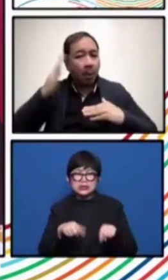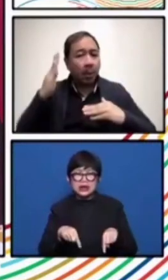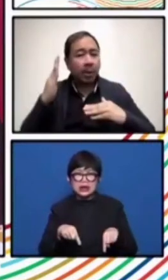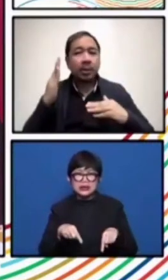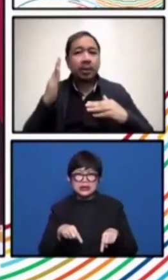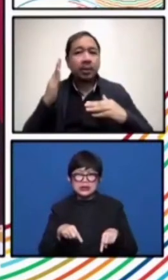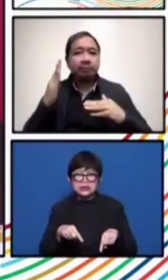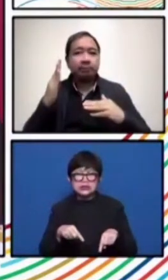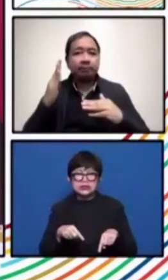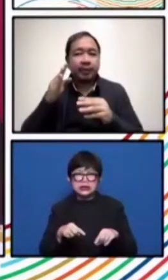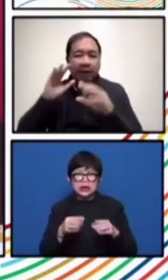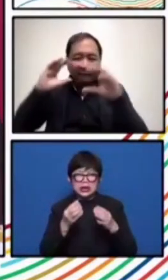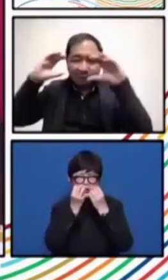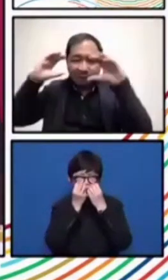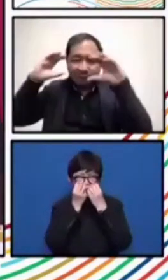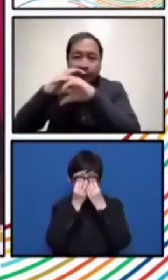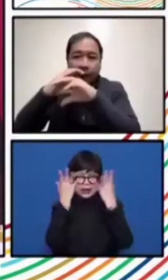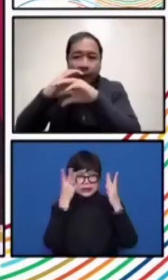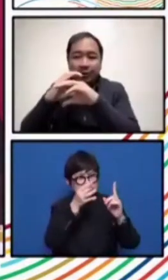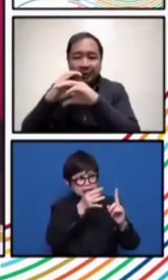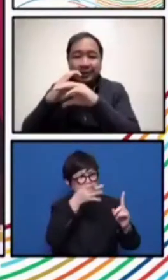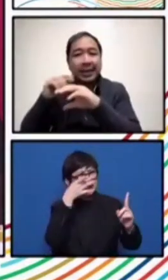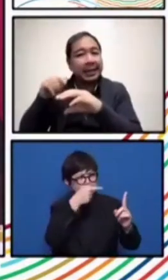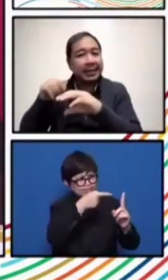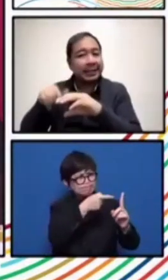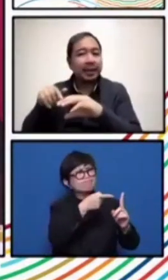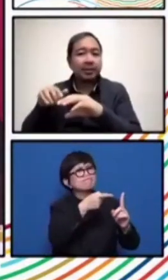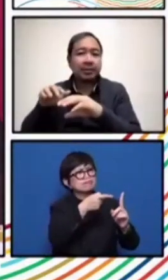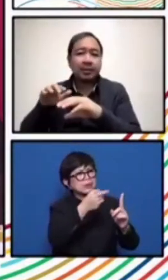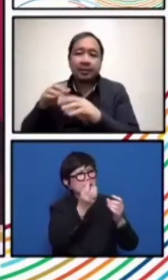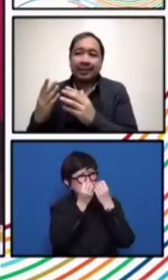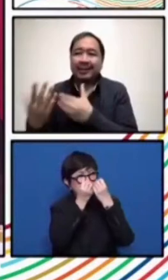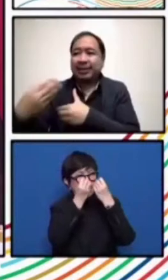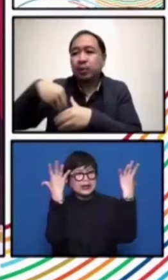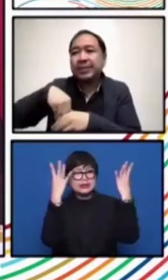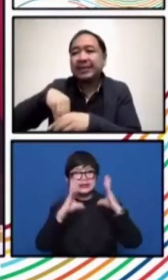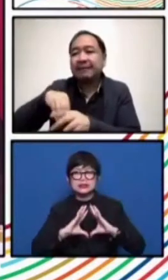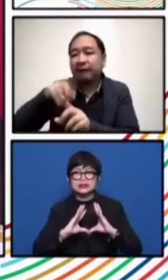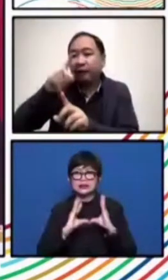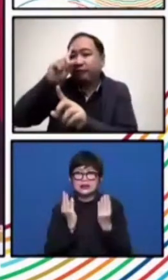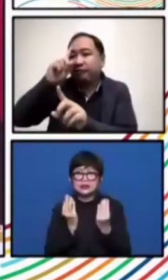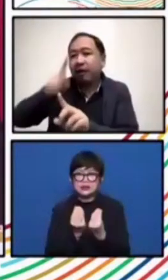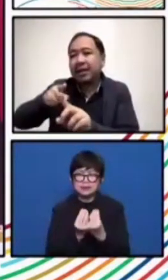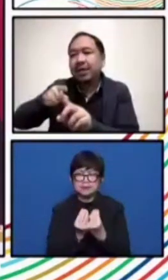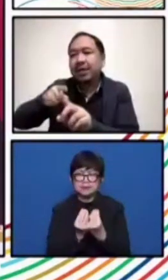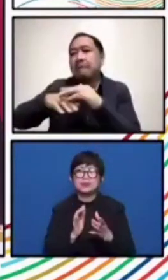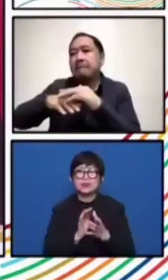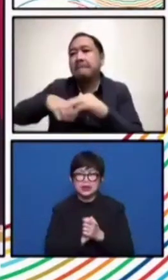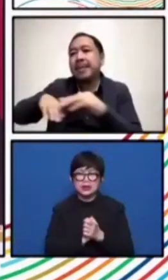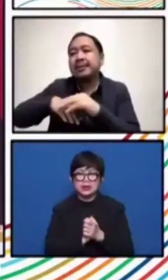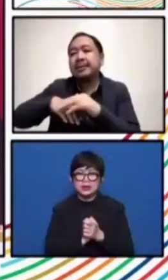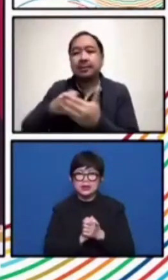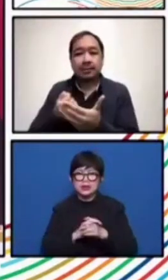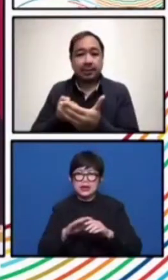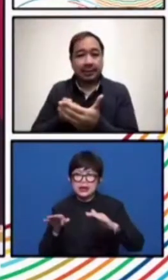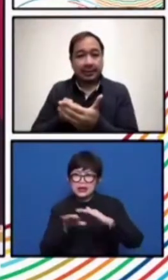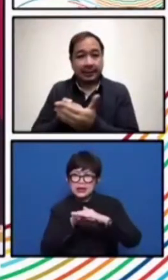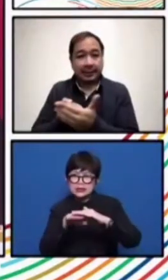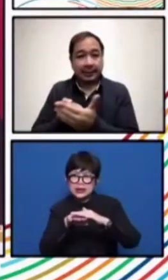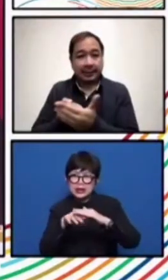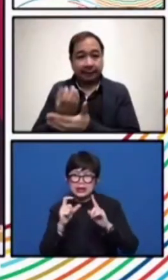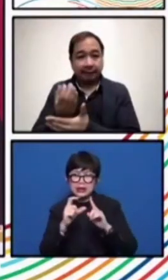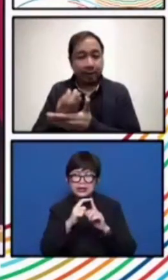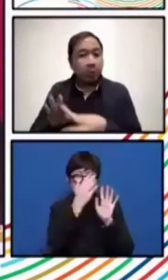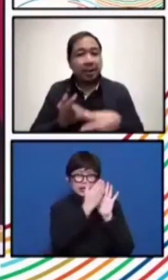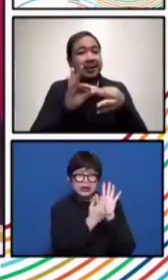around inclusive targets a baseline that takes into account the status of disability data